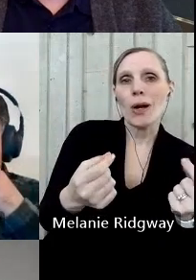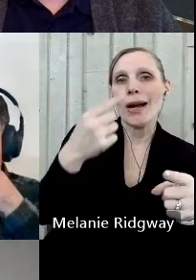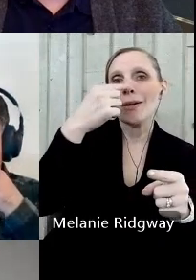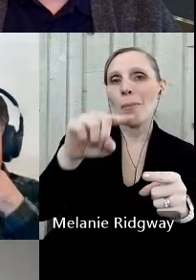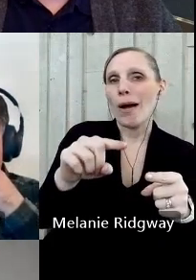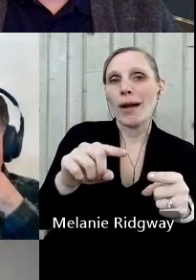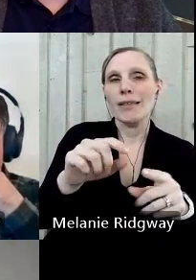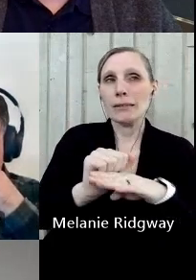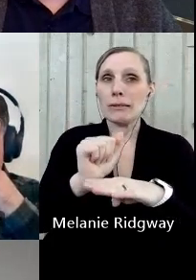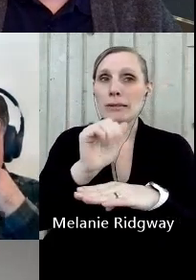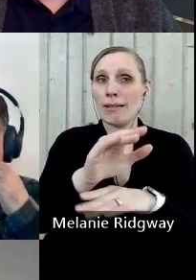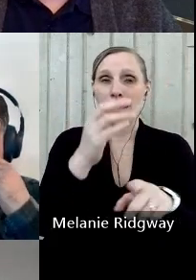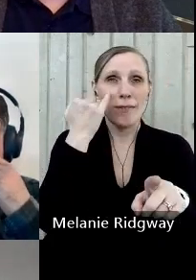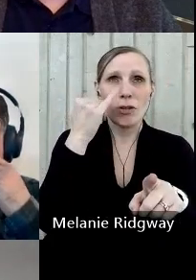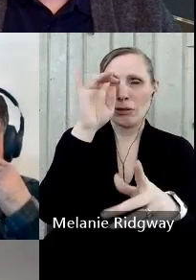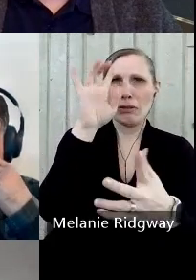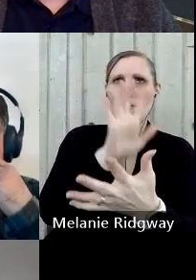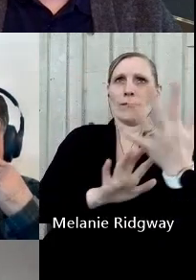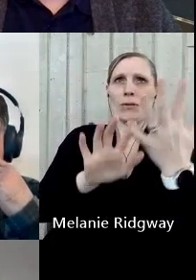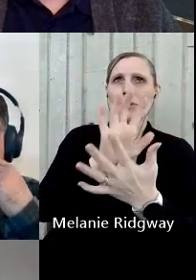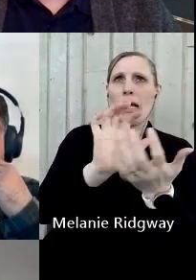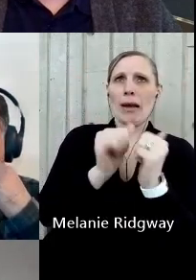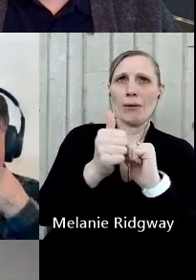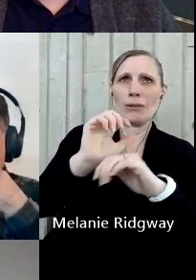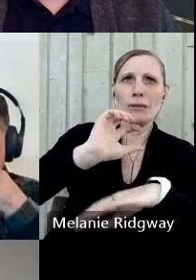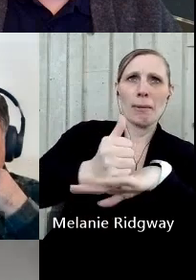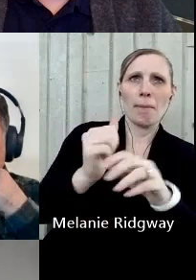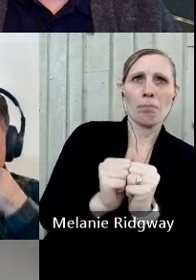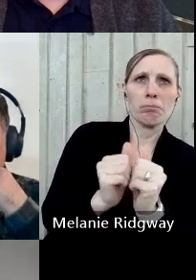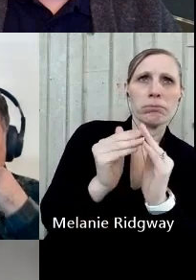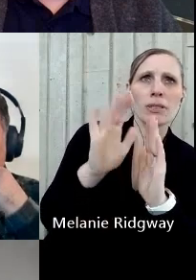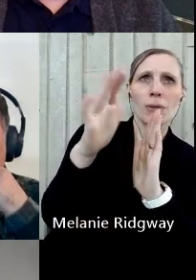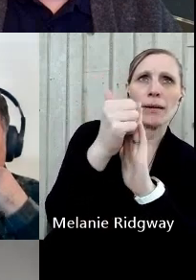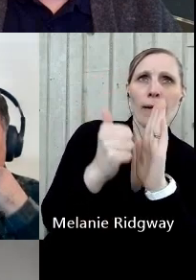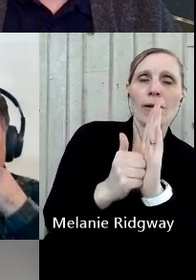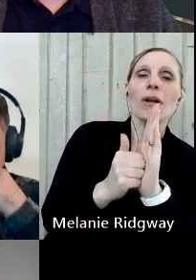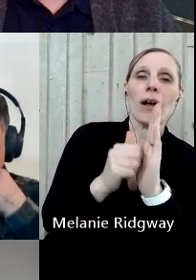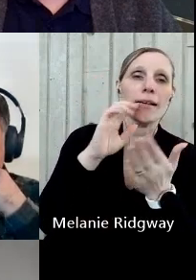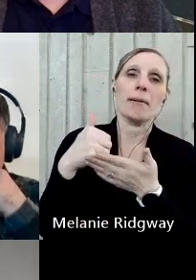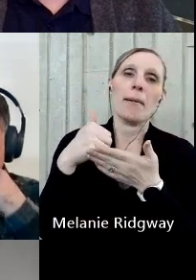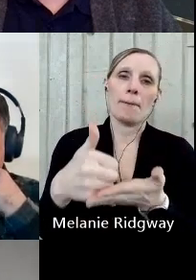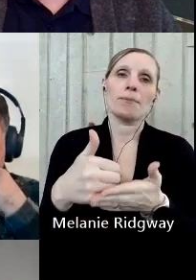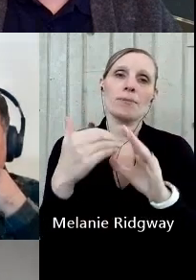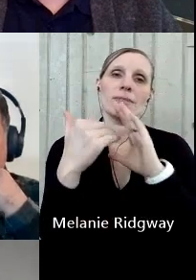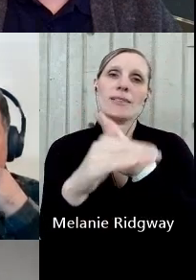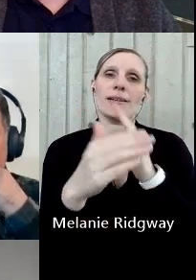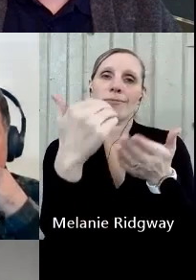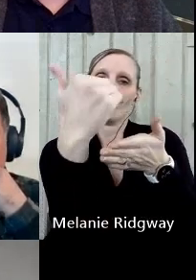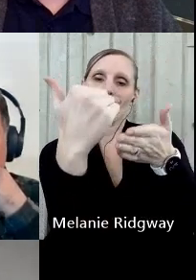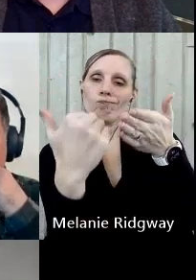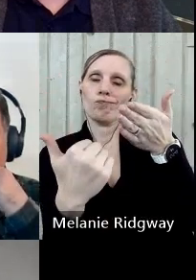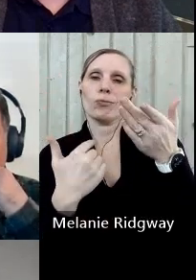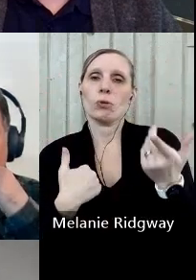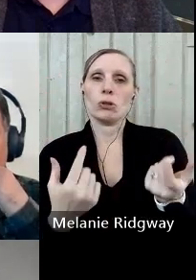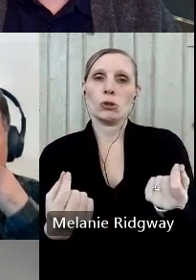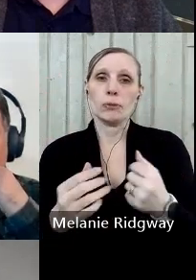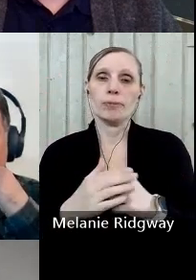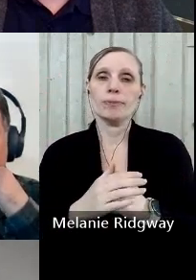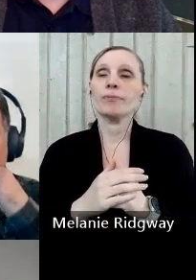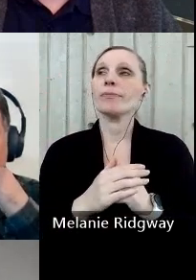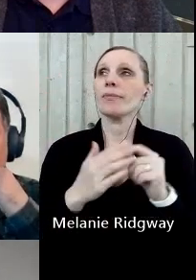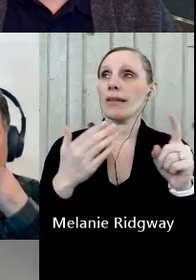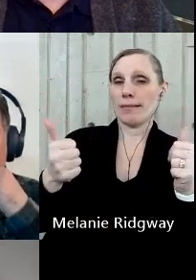help people navigate the creation of account if needed. Thanks, Sarah. Sorry, another question